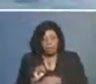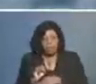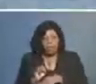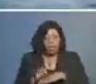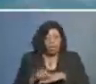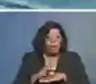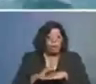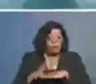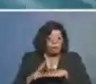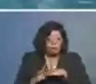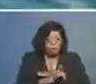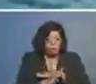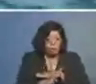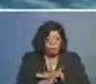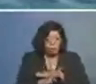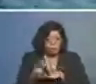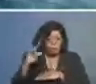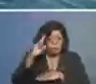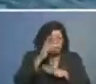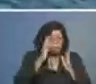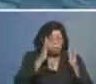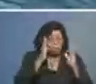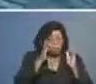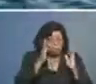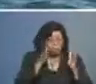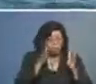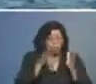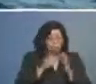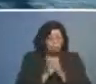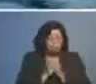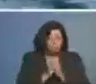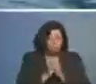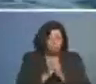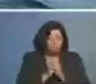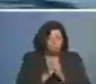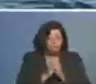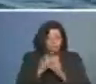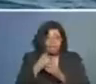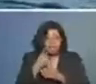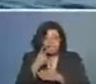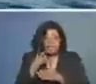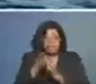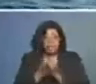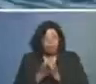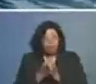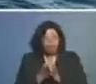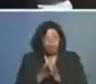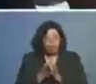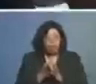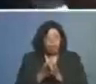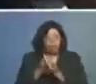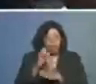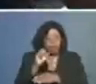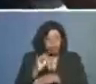Air Station Clearwater airplane crew alerted Key West watchstanders over a sailing vessel about 29 miles northeast of Keysau